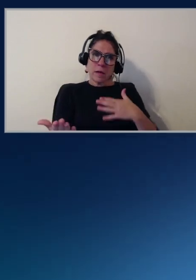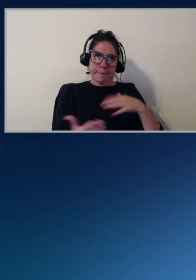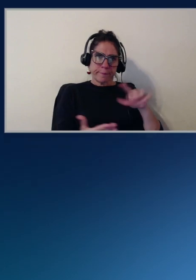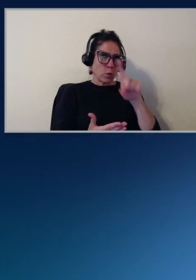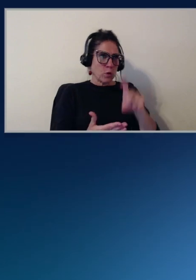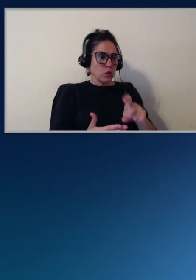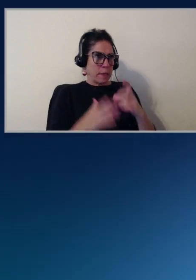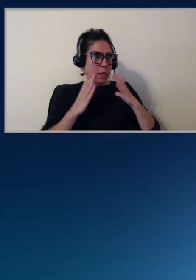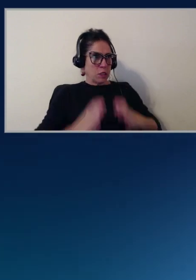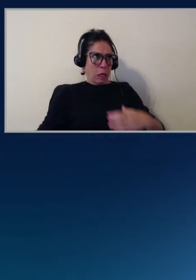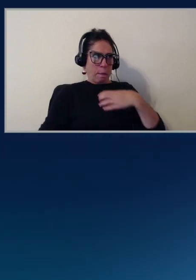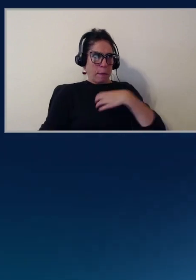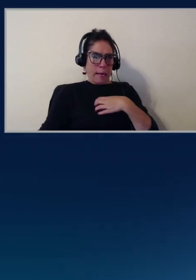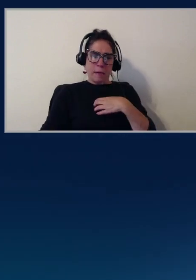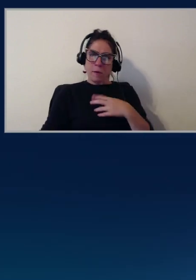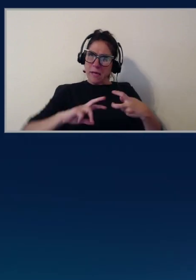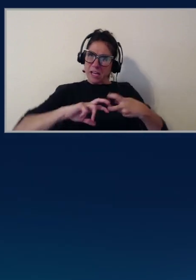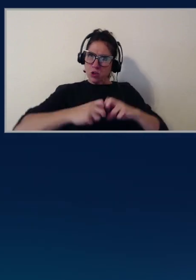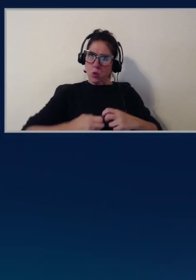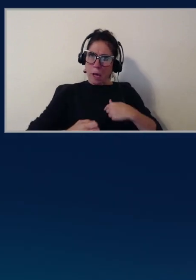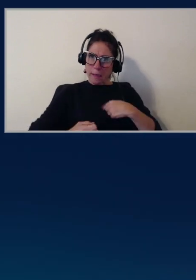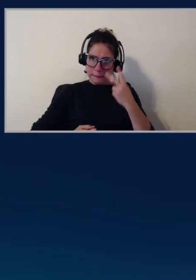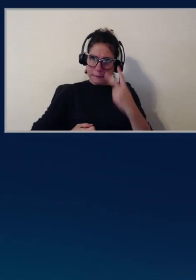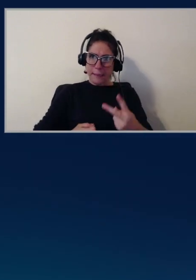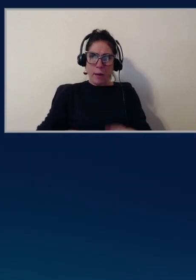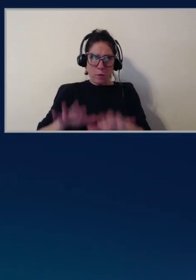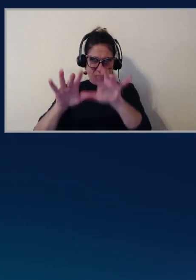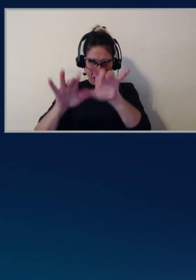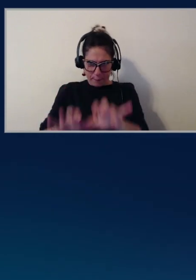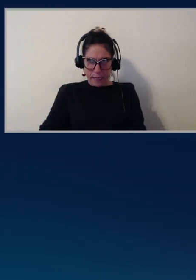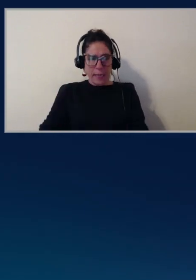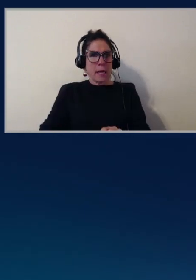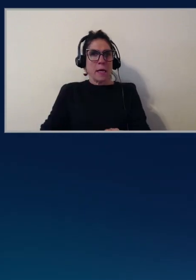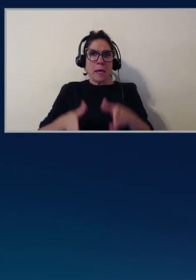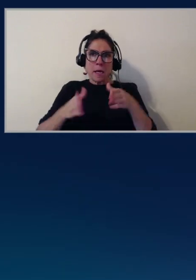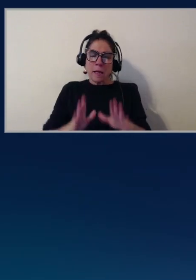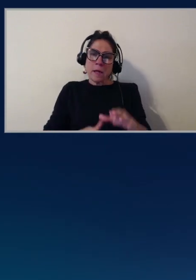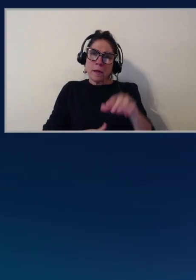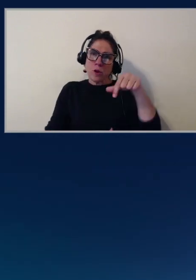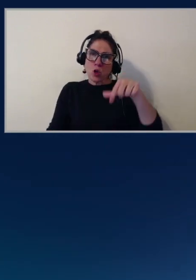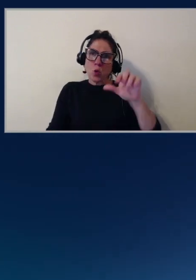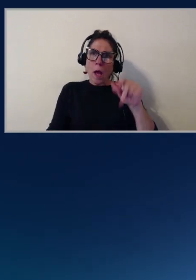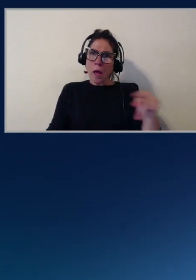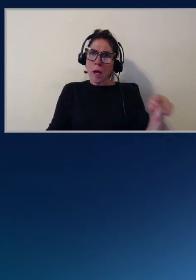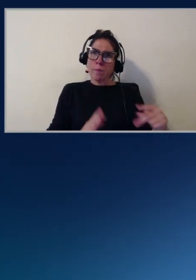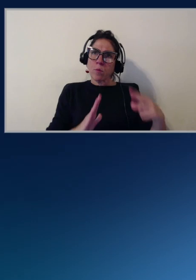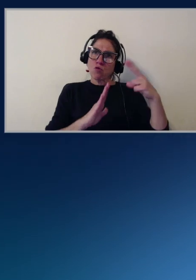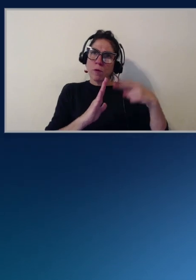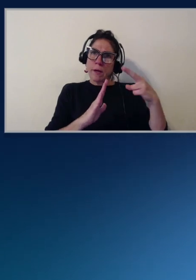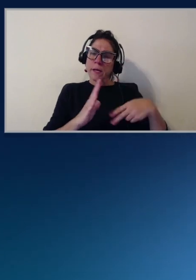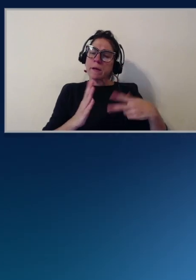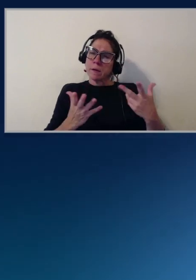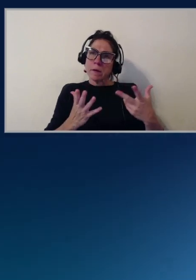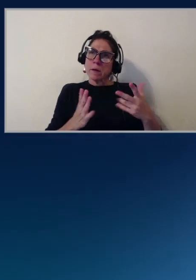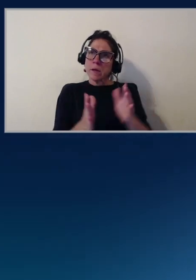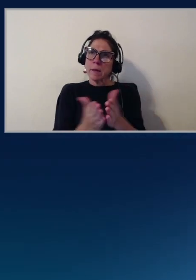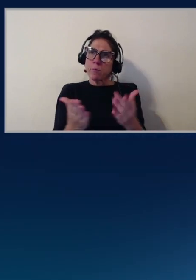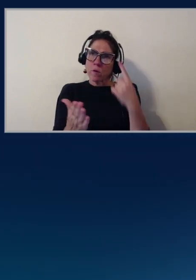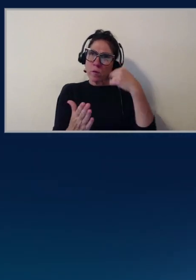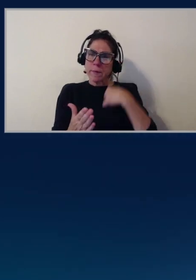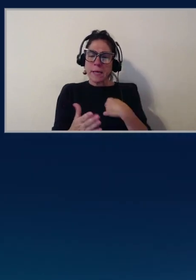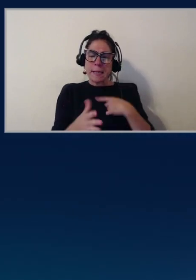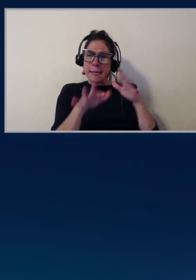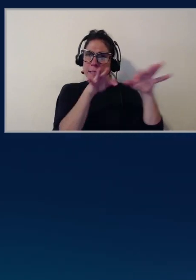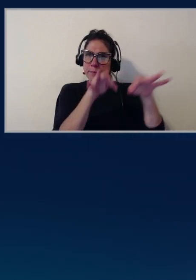complaint or the issue that I'm seeing, I'm going to enter that and let the Q app read that run book for me and tell me exactly what I need to do